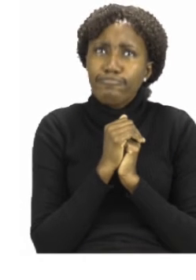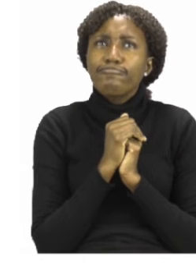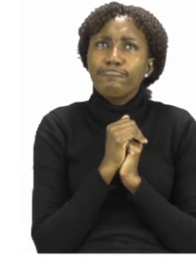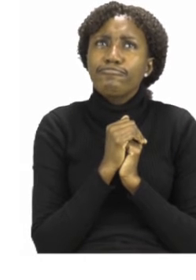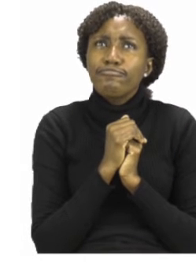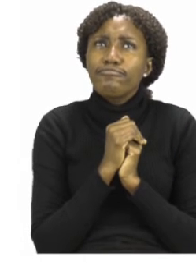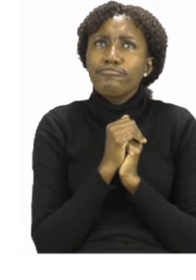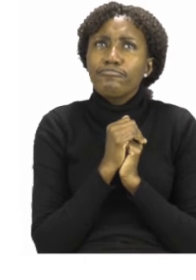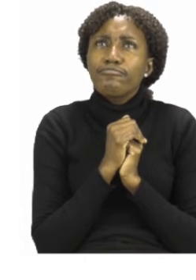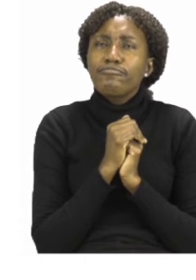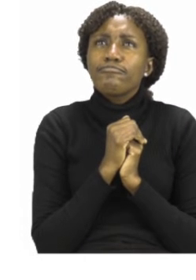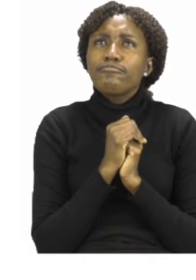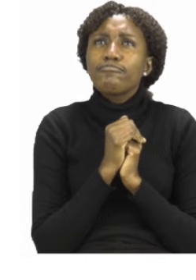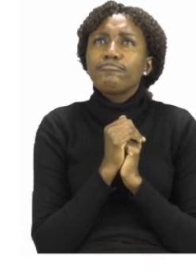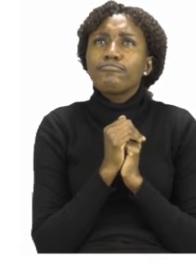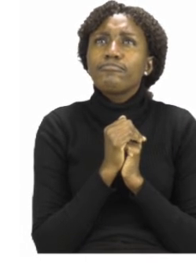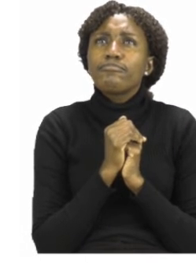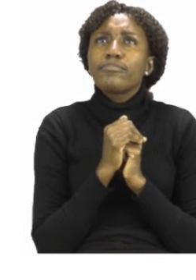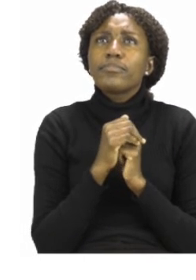a mushroom?